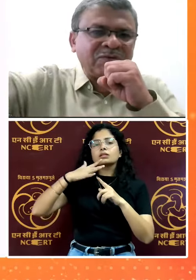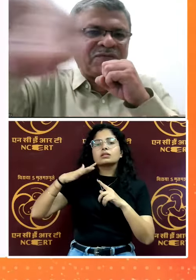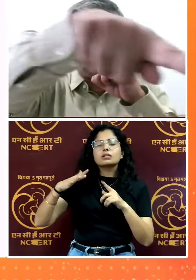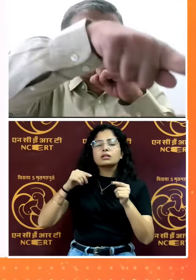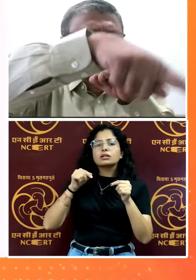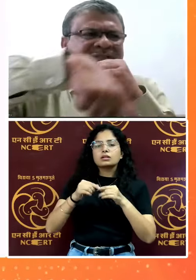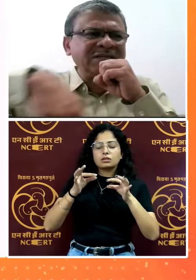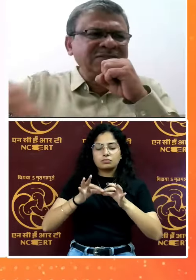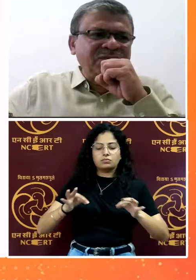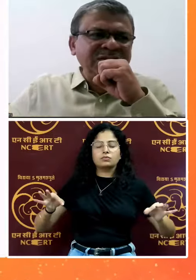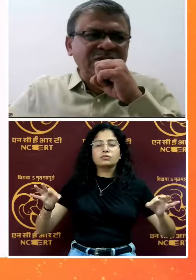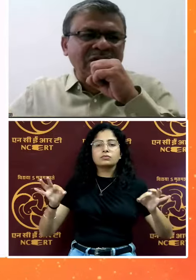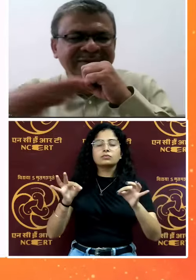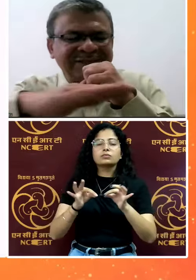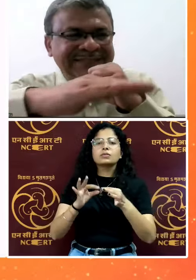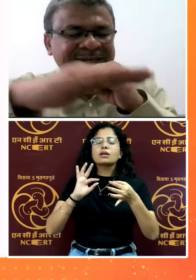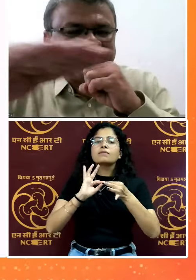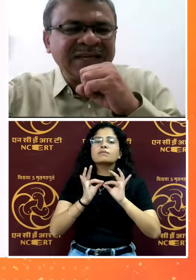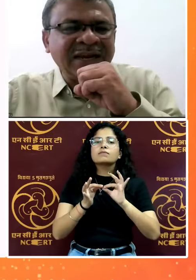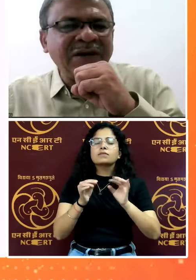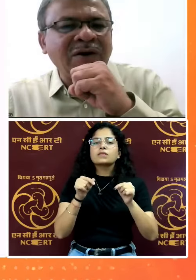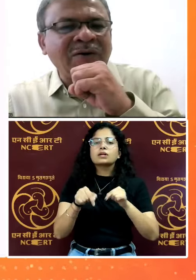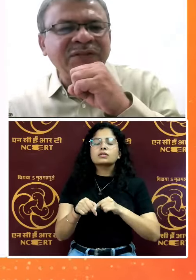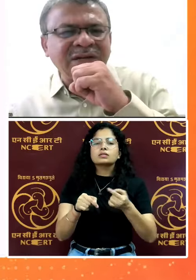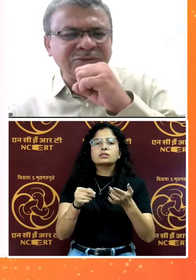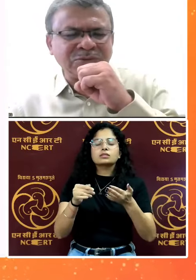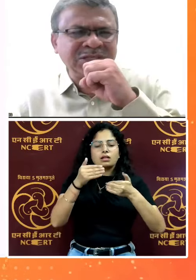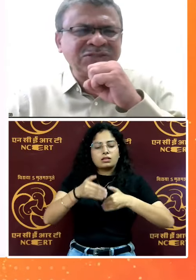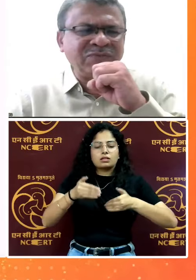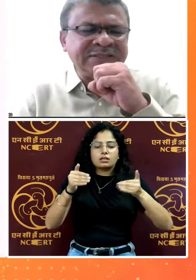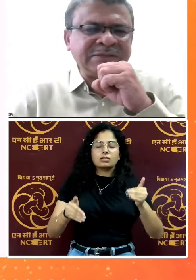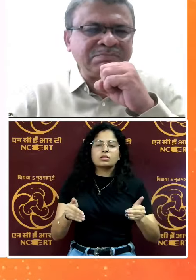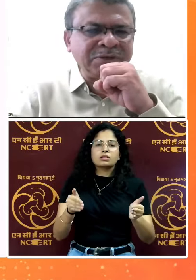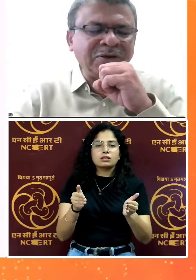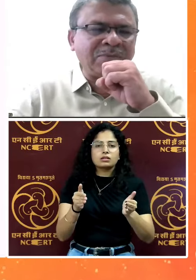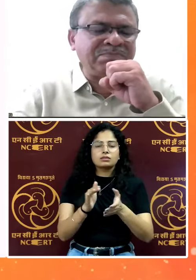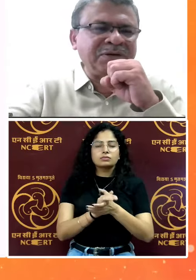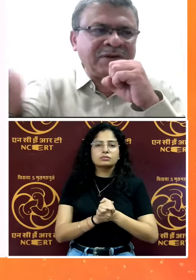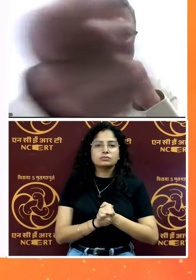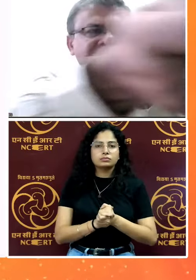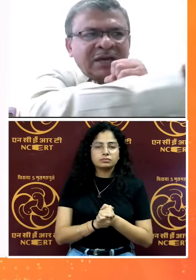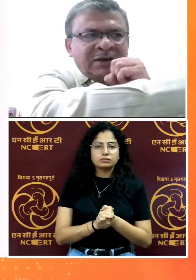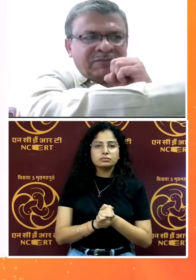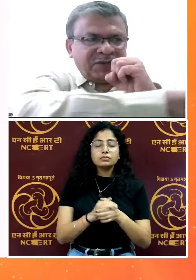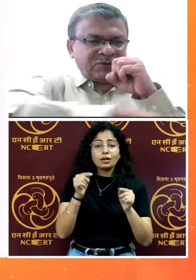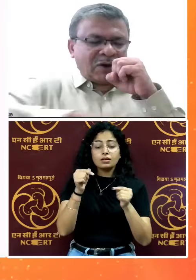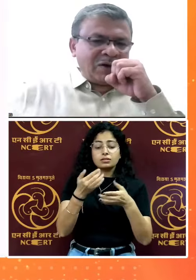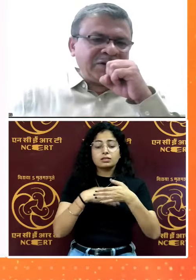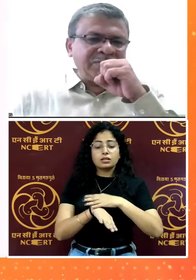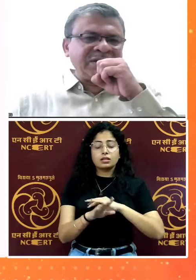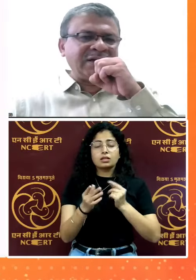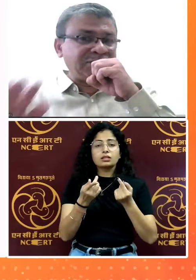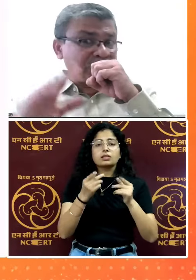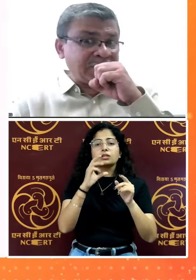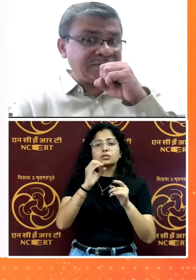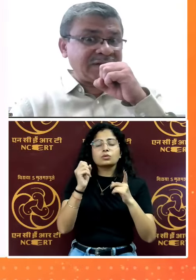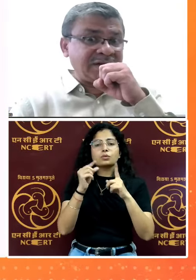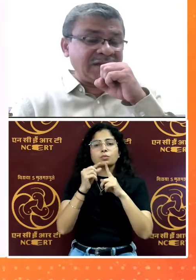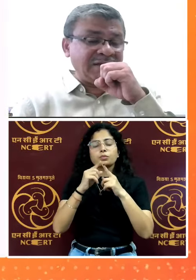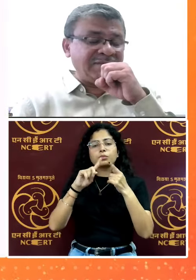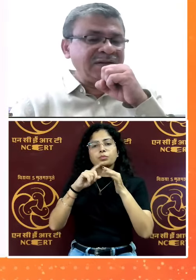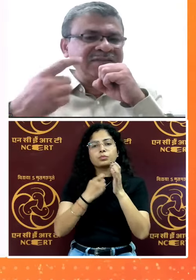loop of wire, which is just fixed at the skirting level of the classroom. Just one simple copper wire fixed all around the classroom